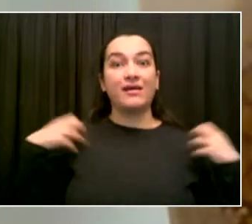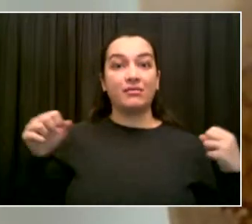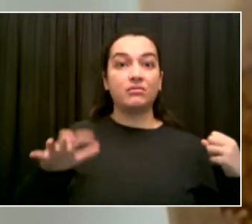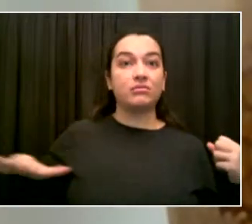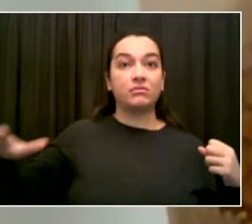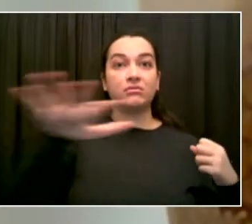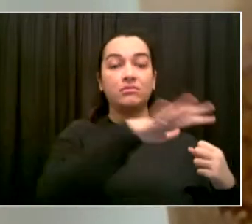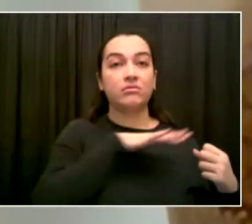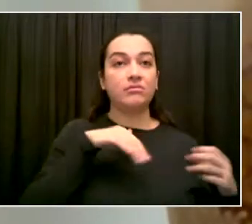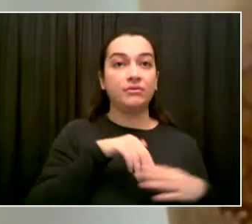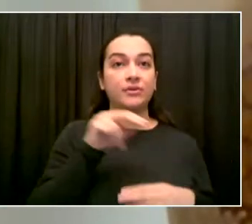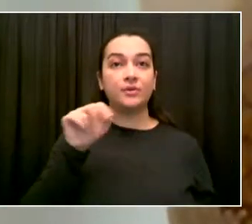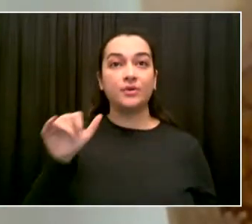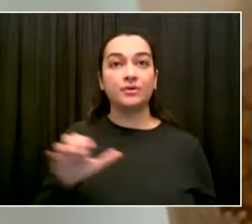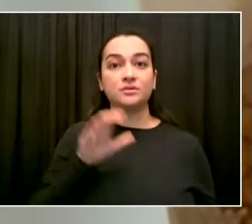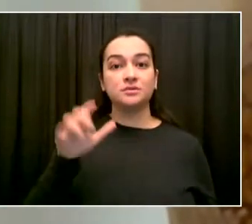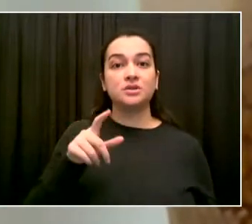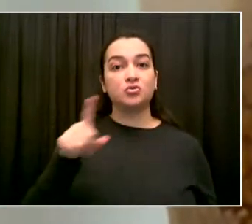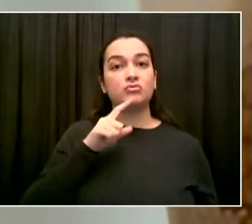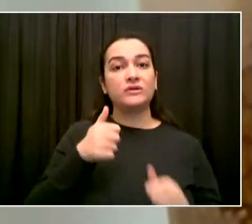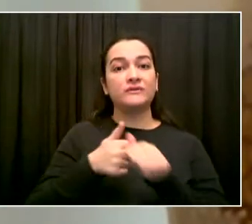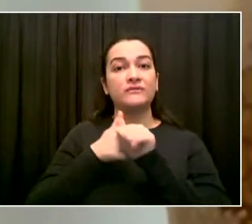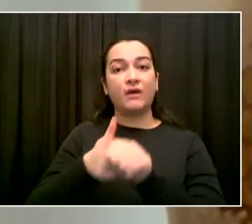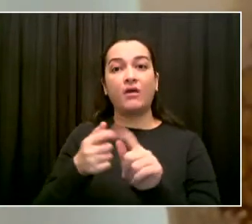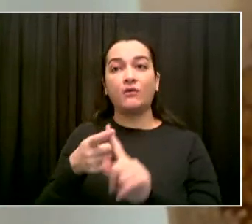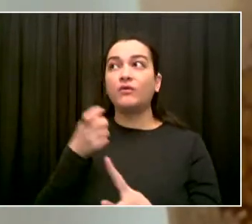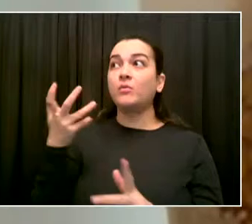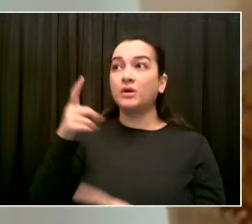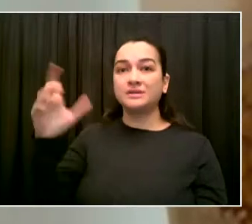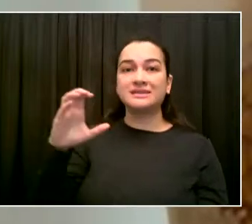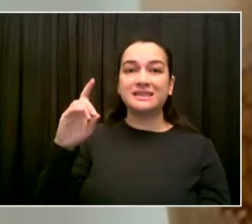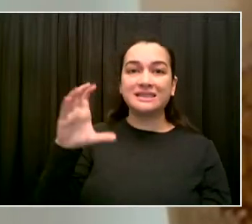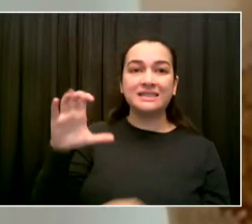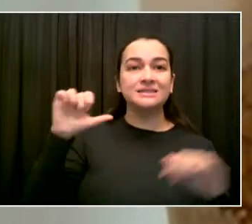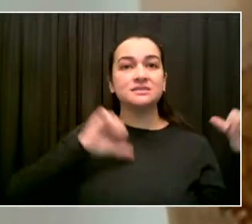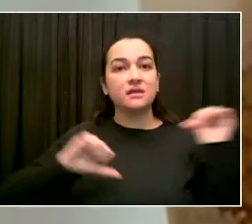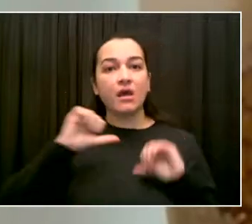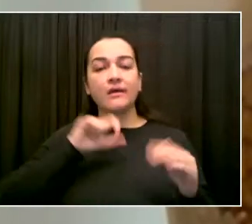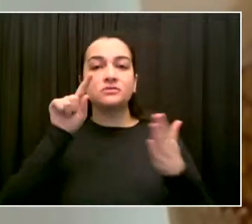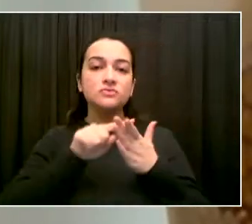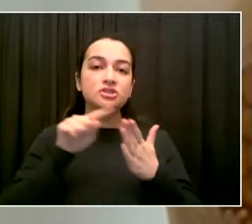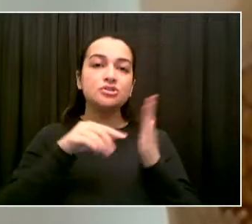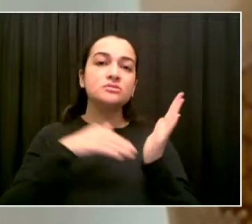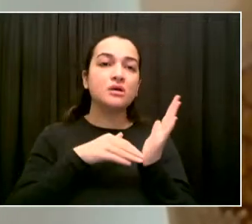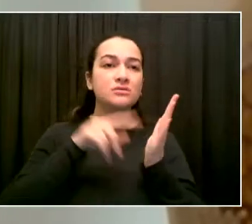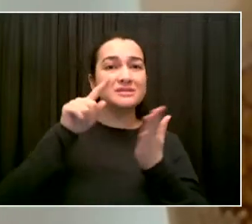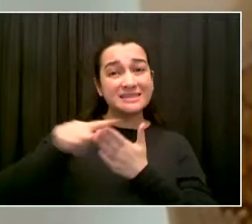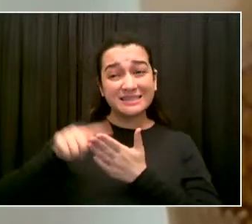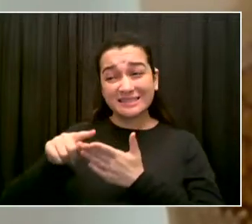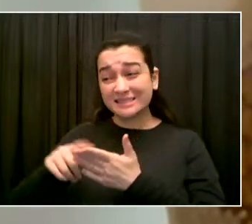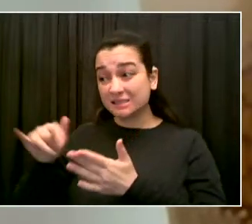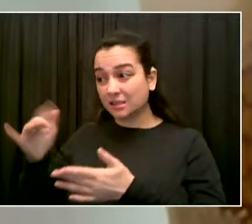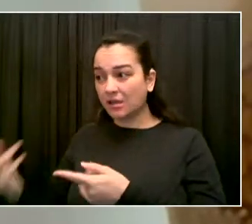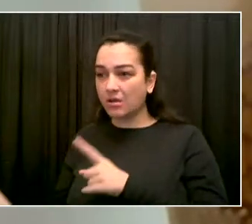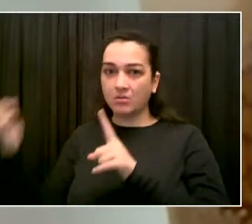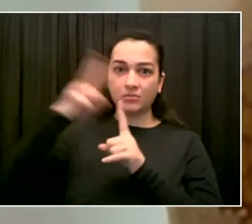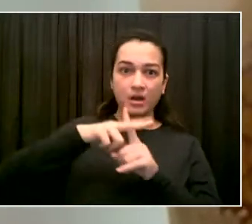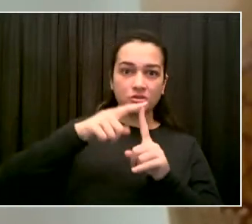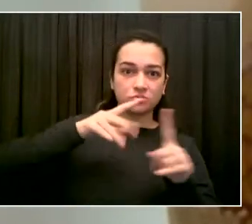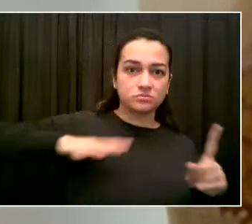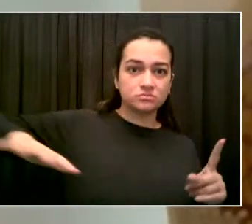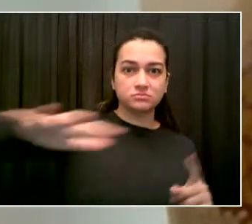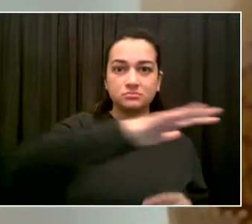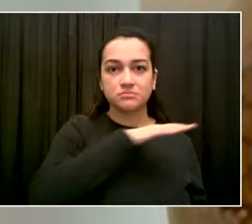And then the challenge, of course, is that it is imperfect. And that's actually one of the important reasons why we are changing the